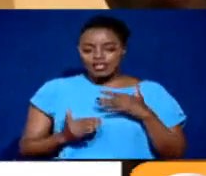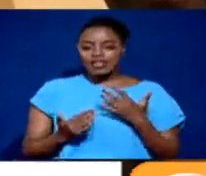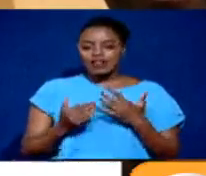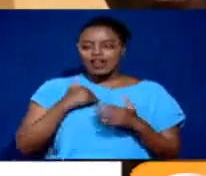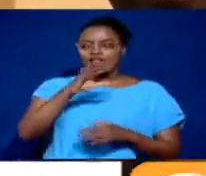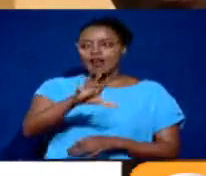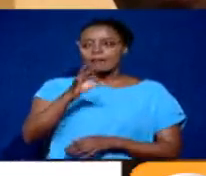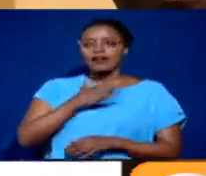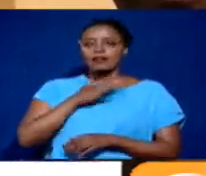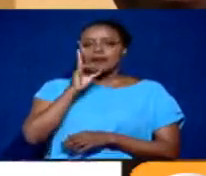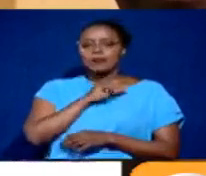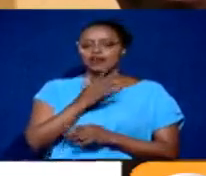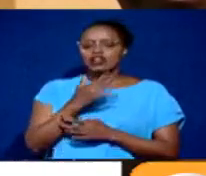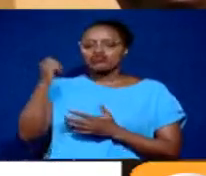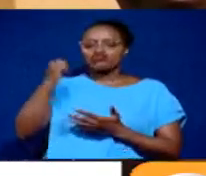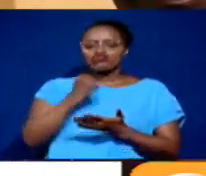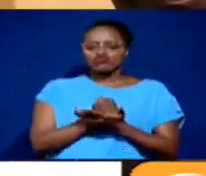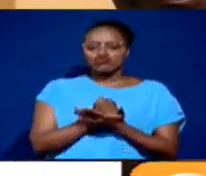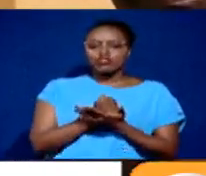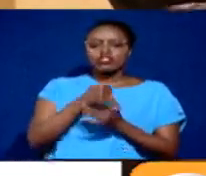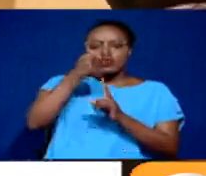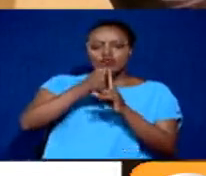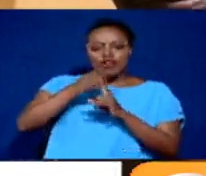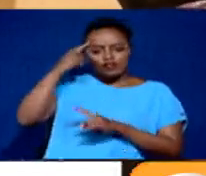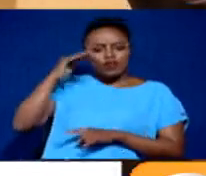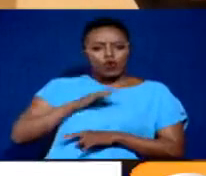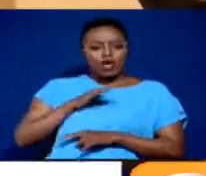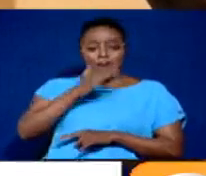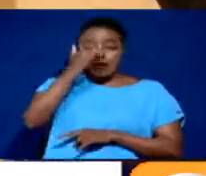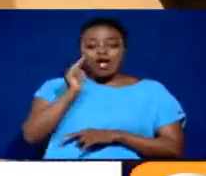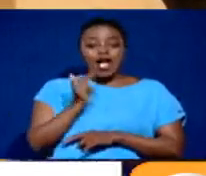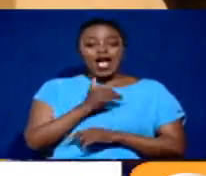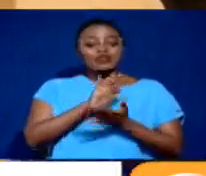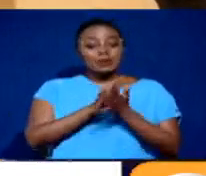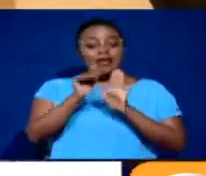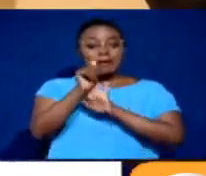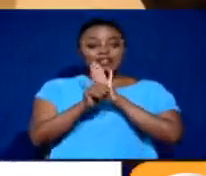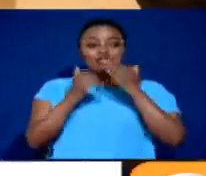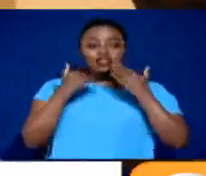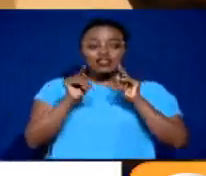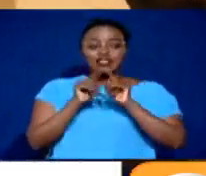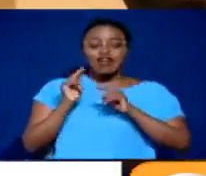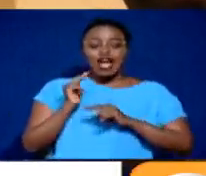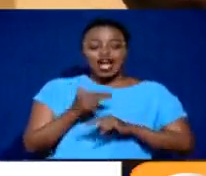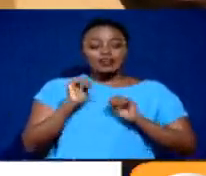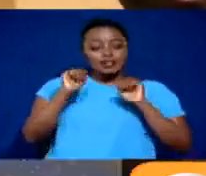has picked me to stand in the position to fight for the women. So we are an agenda. We are a business to discuss about.